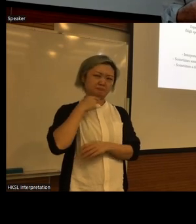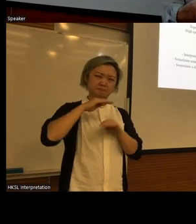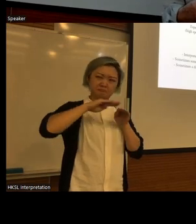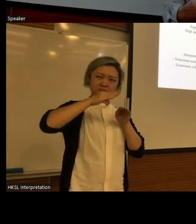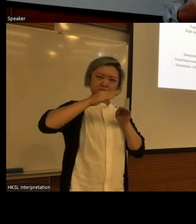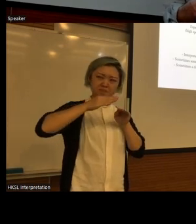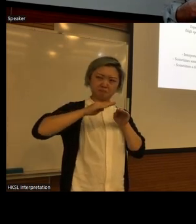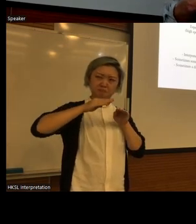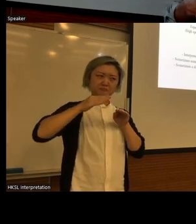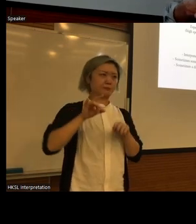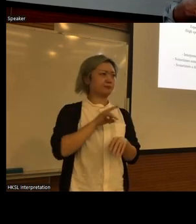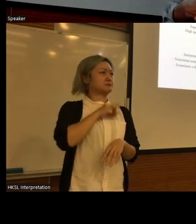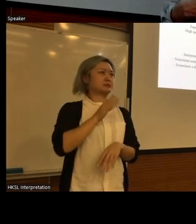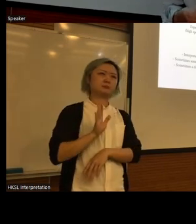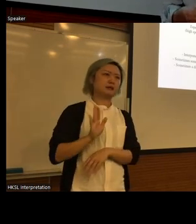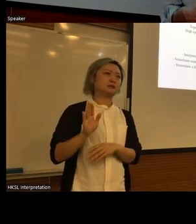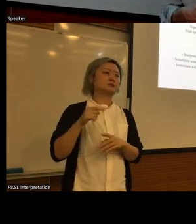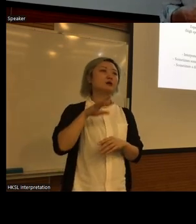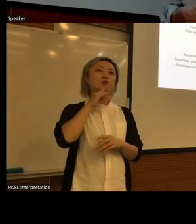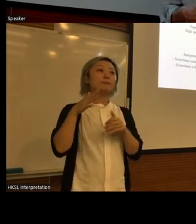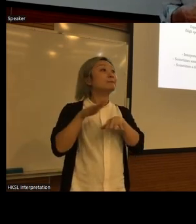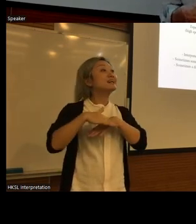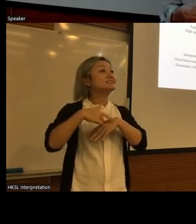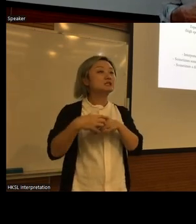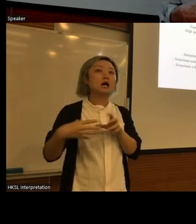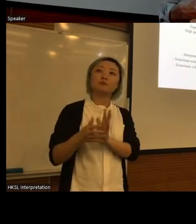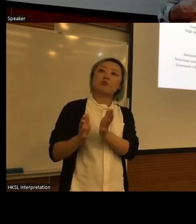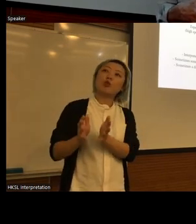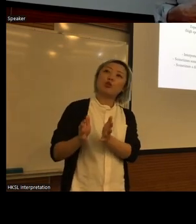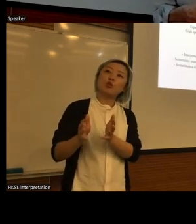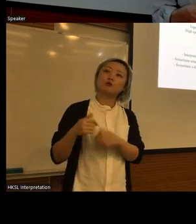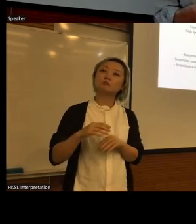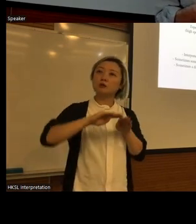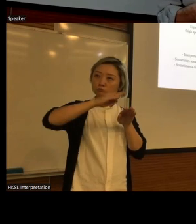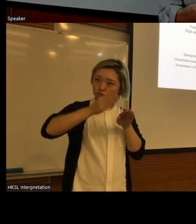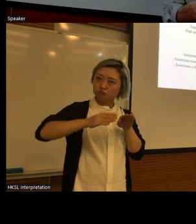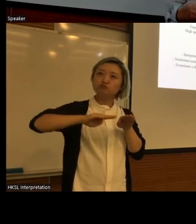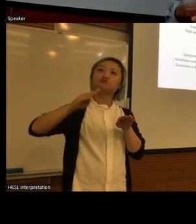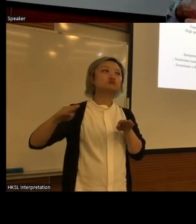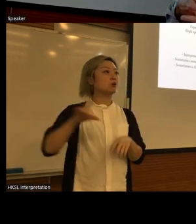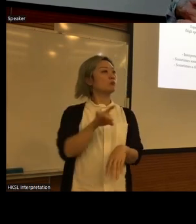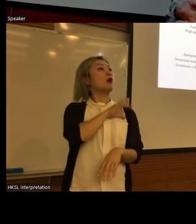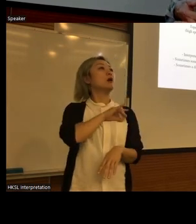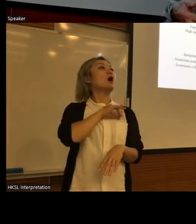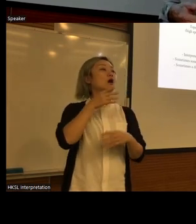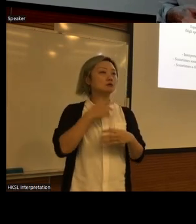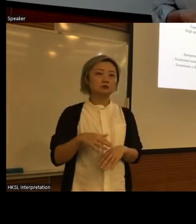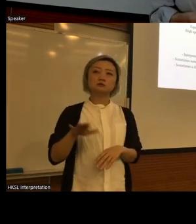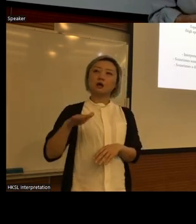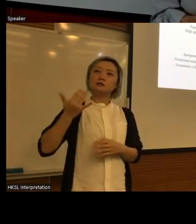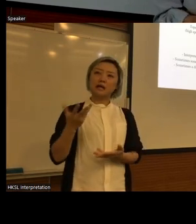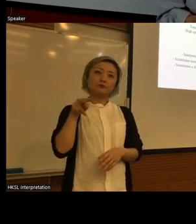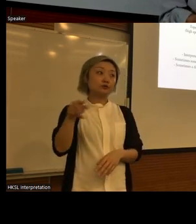they do not speak as they would in everyday life. It's different. It's a sort of interpretese.